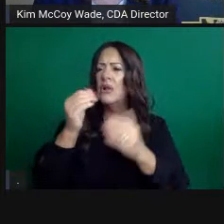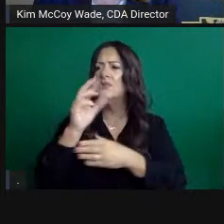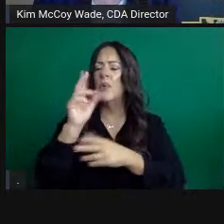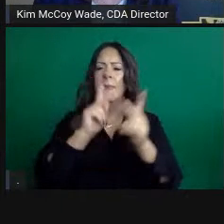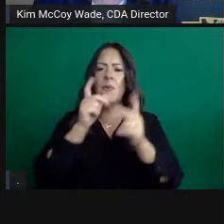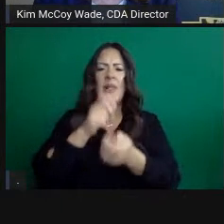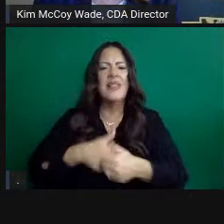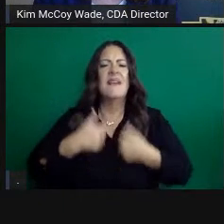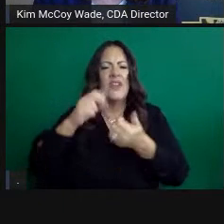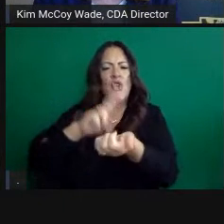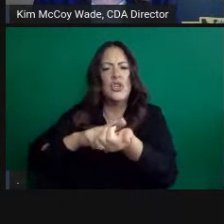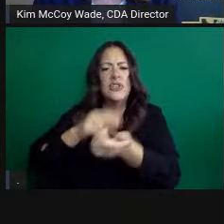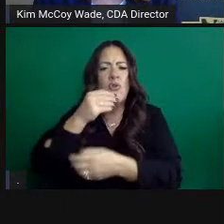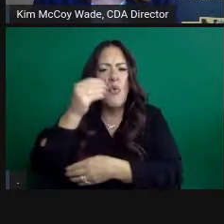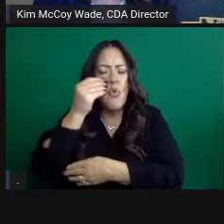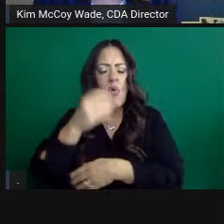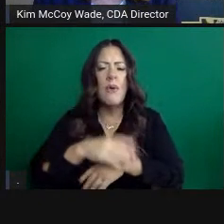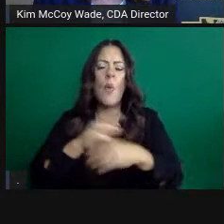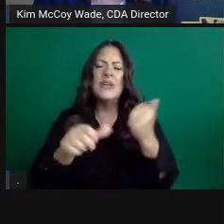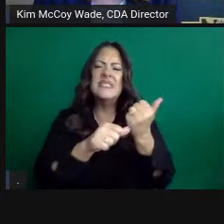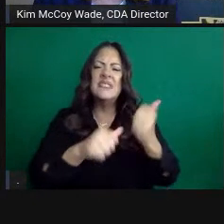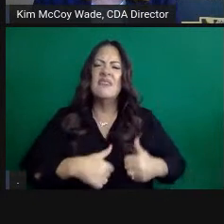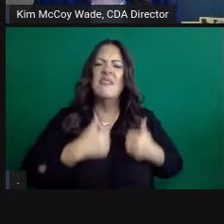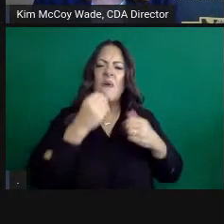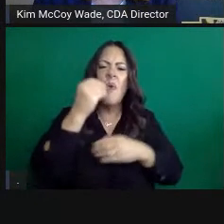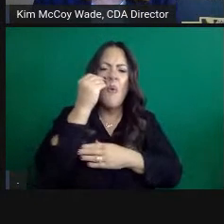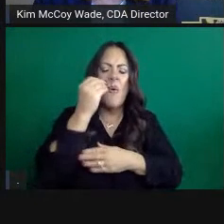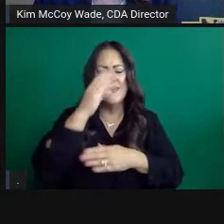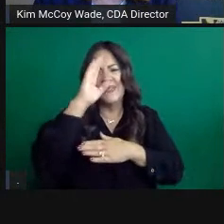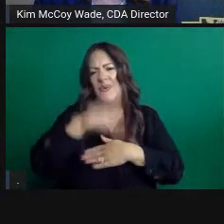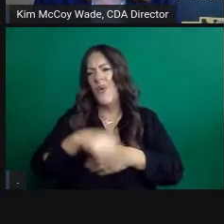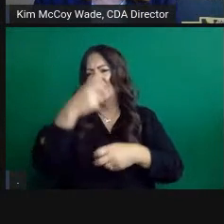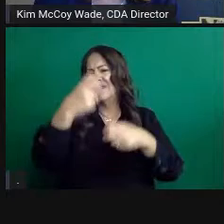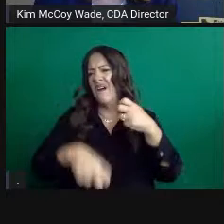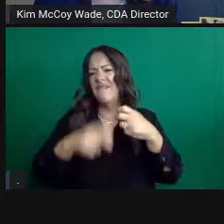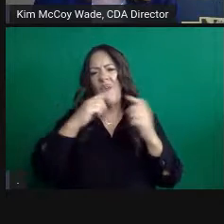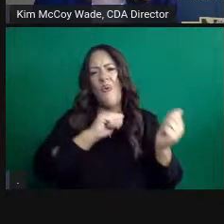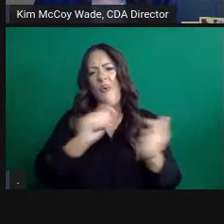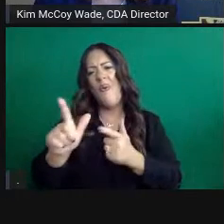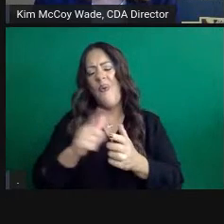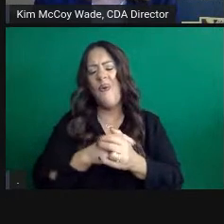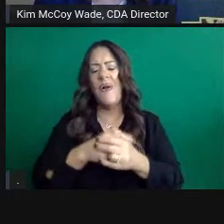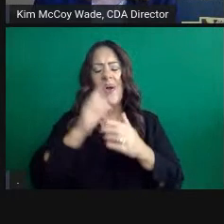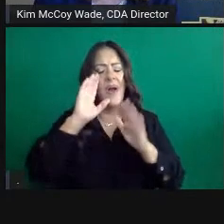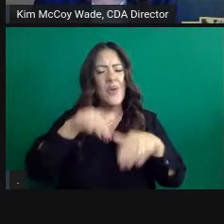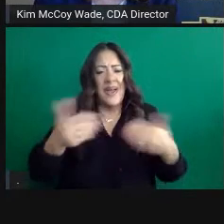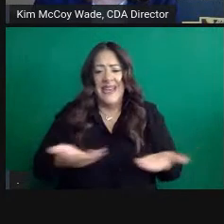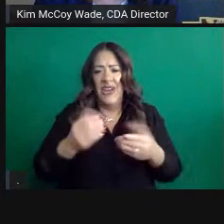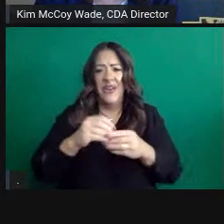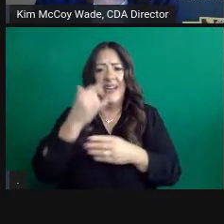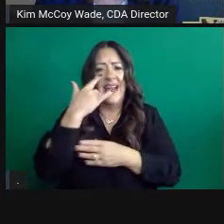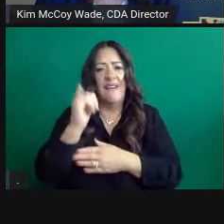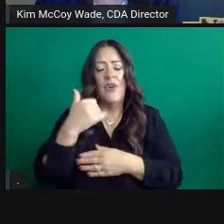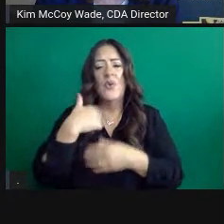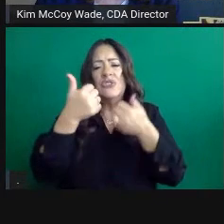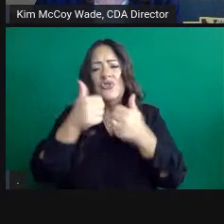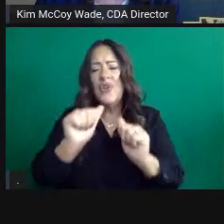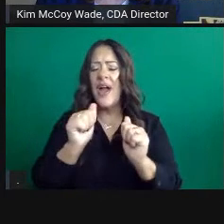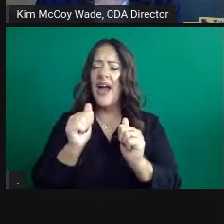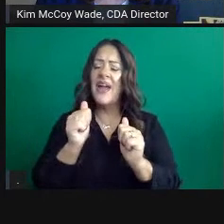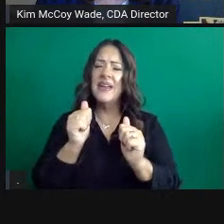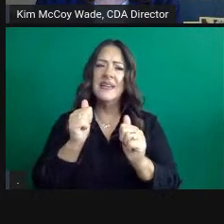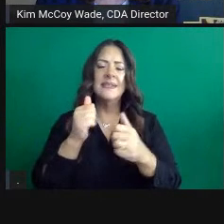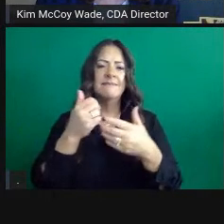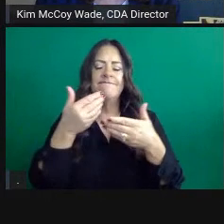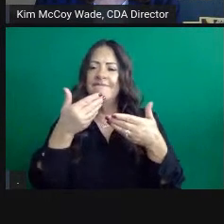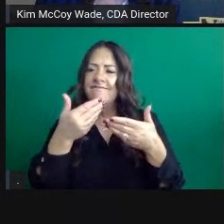living. It's just been an incredibly tough time all around. And in California, we have really tried to keep visiting